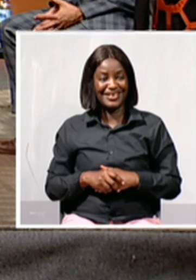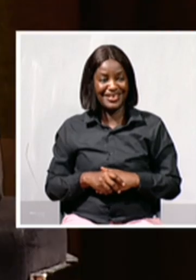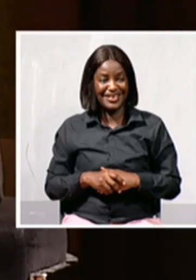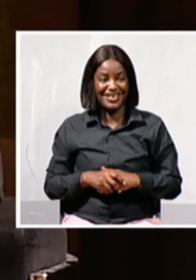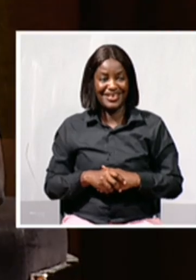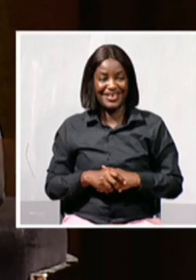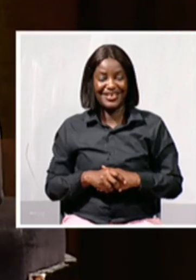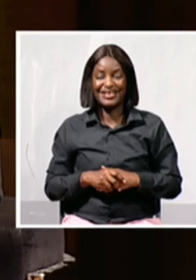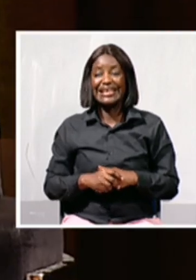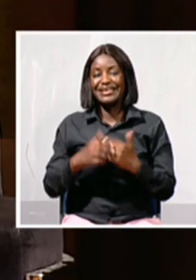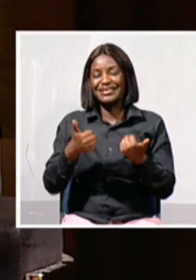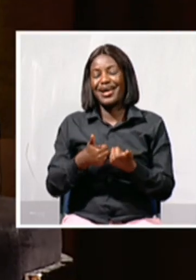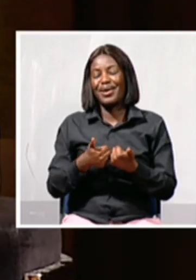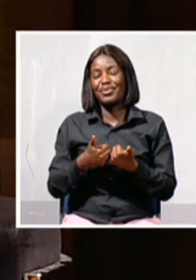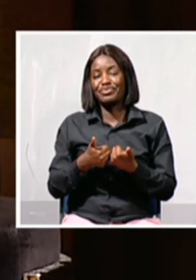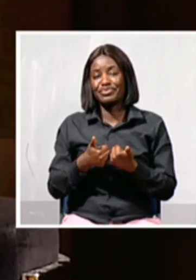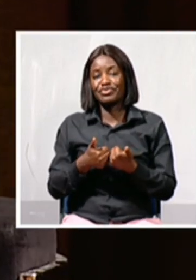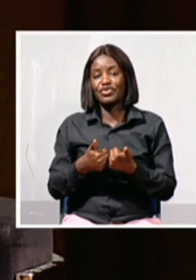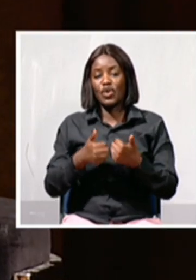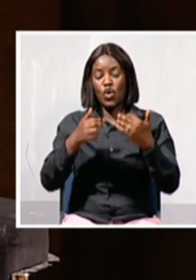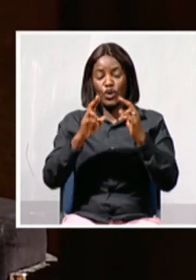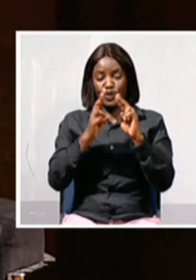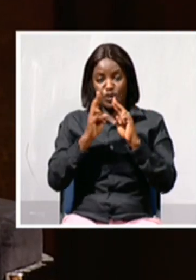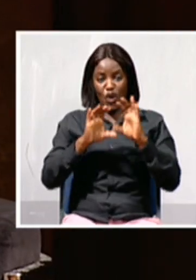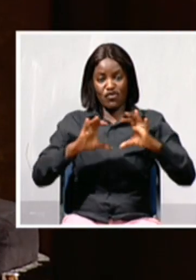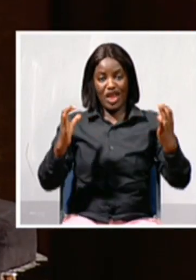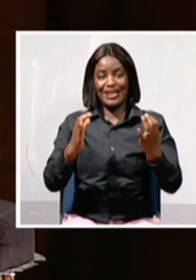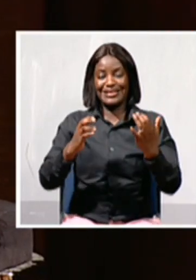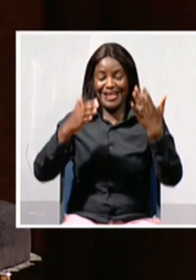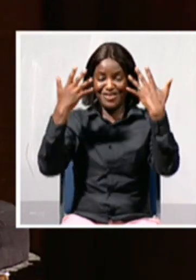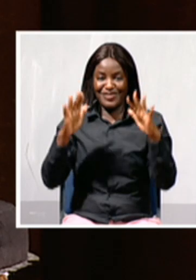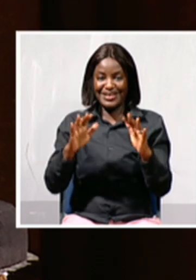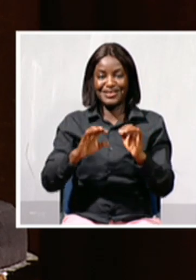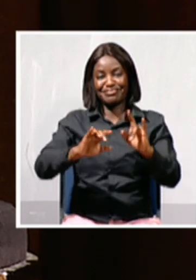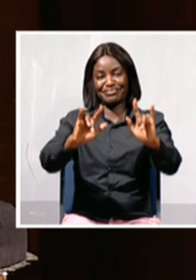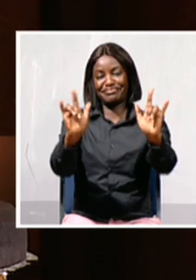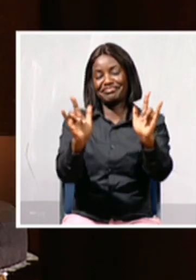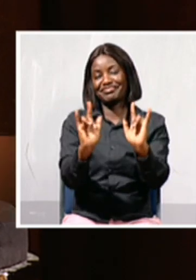And that draws to a close this episode of Talk of the Nation. Good night.